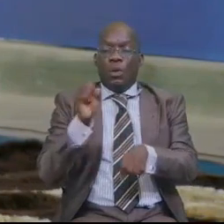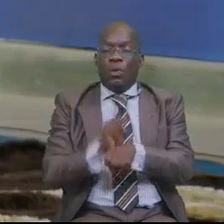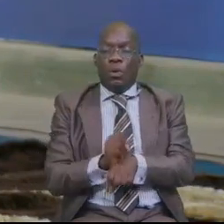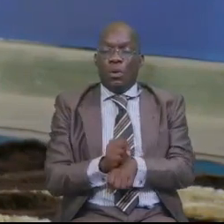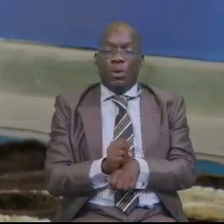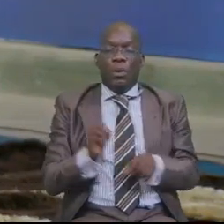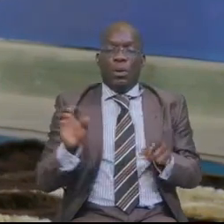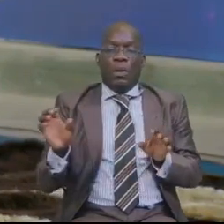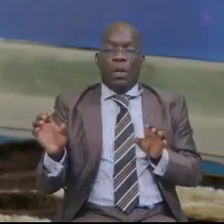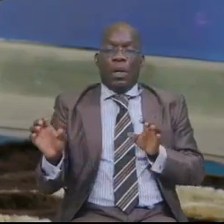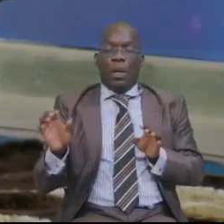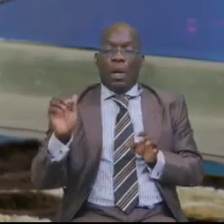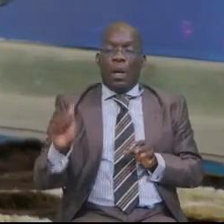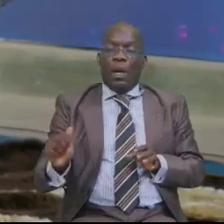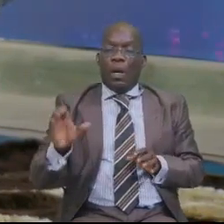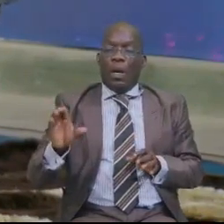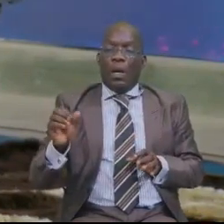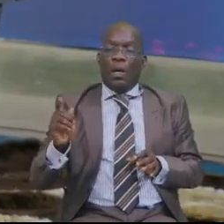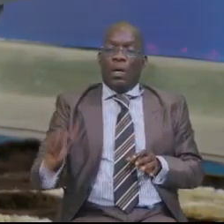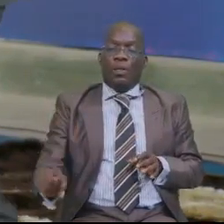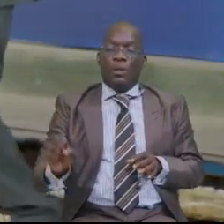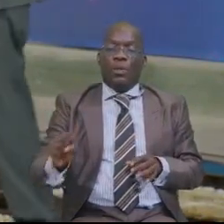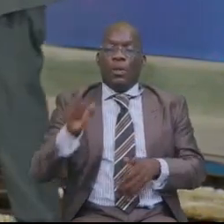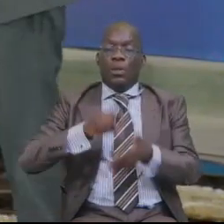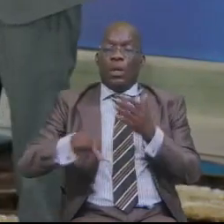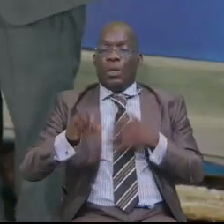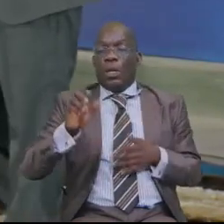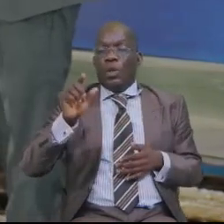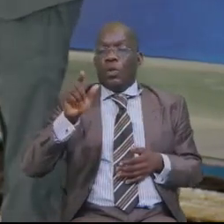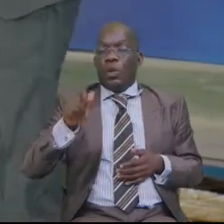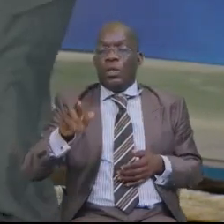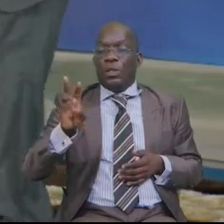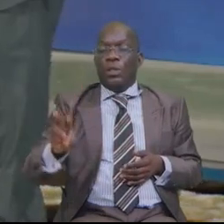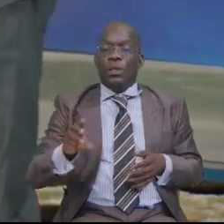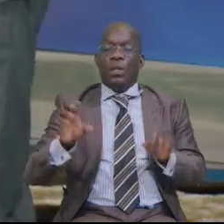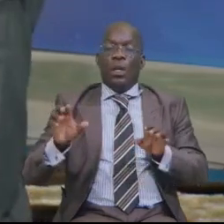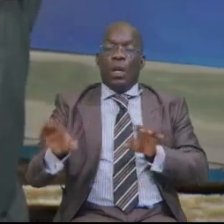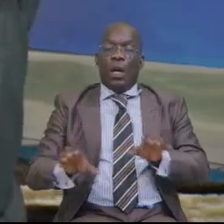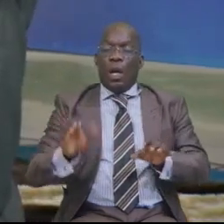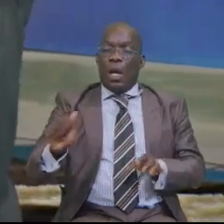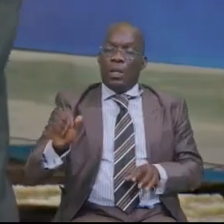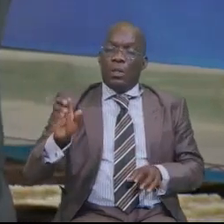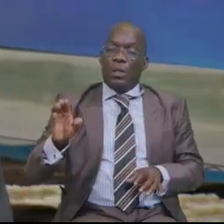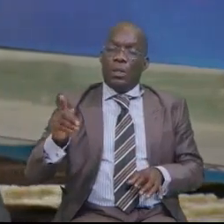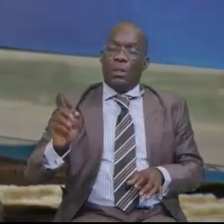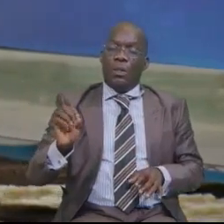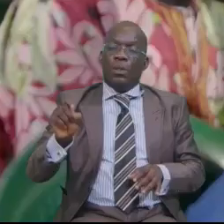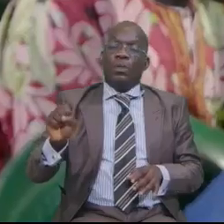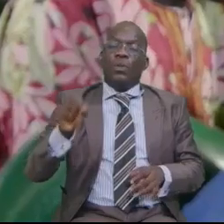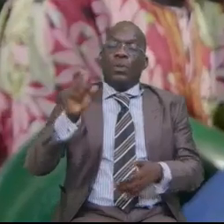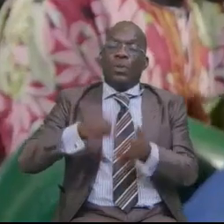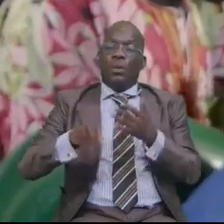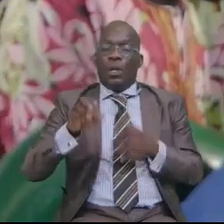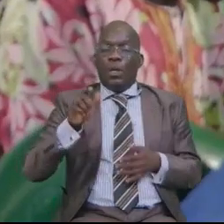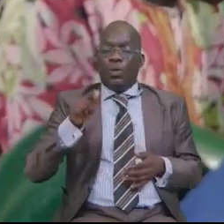chapter 26, I'm reading from verse 16. Acts chapter 26, we're looking at verse 16.